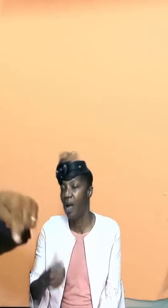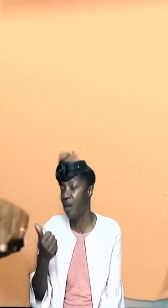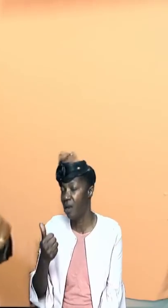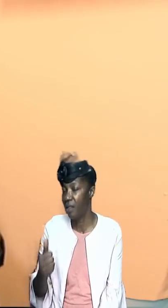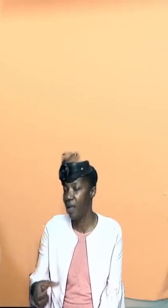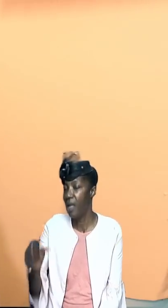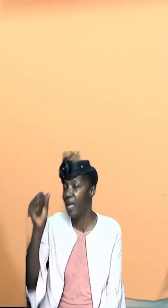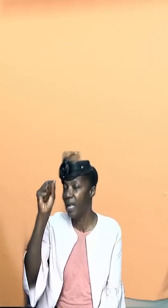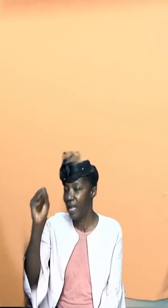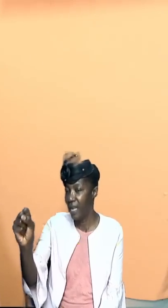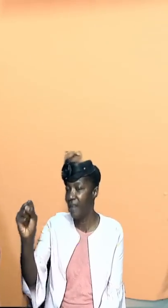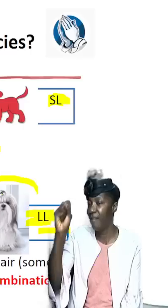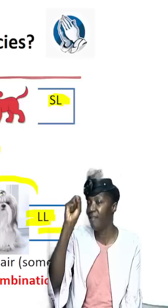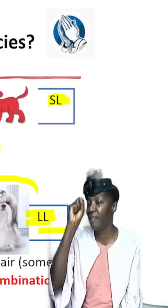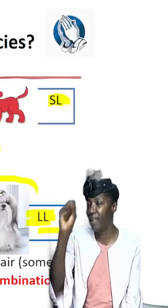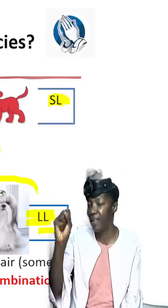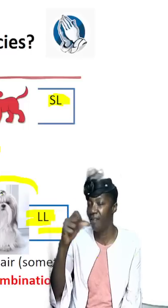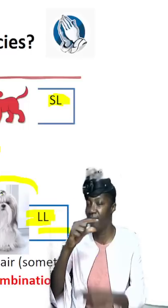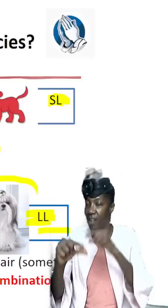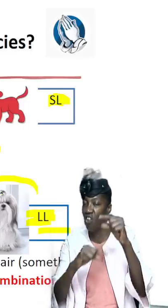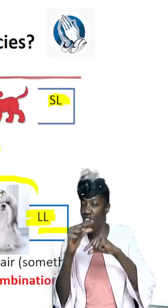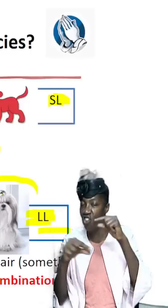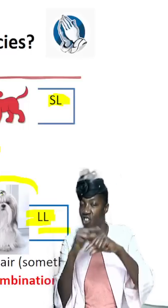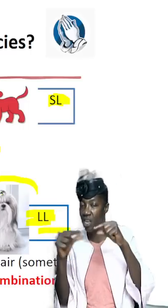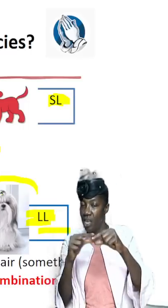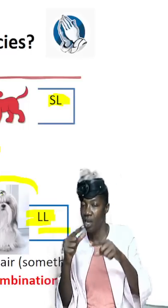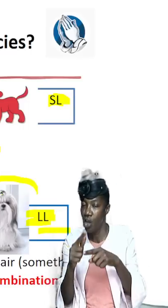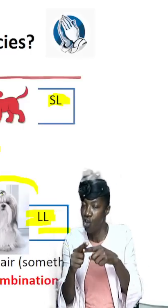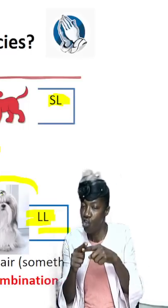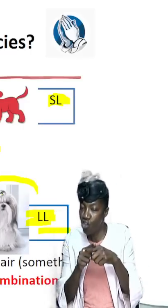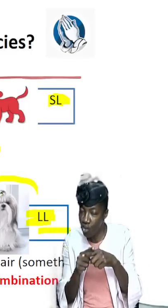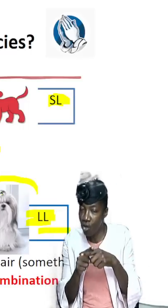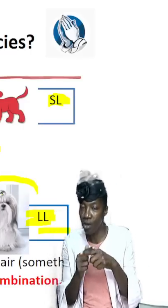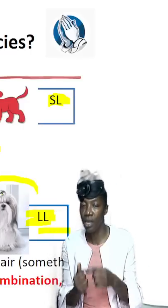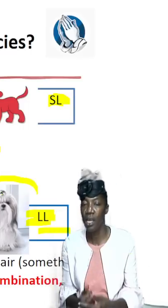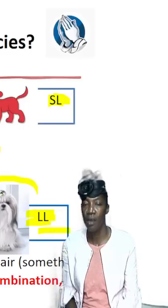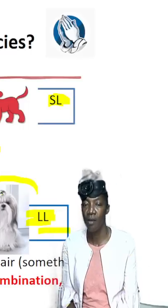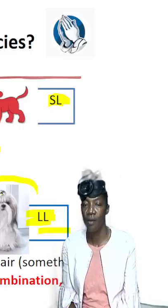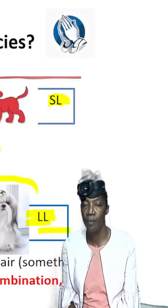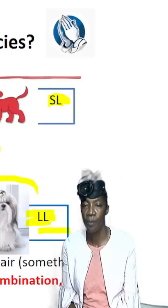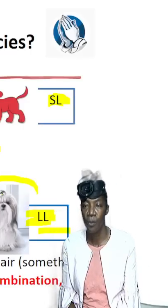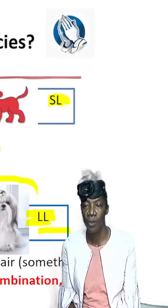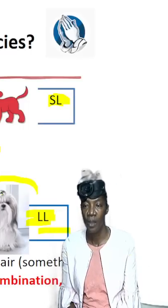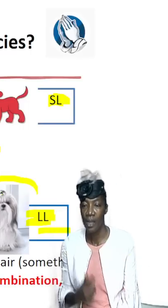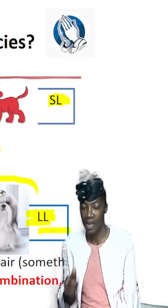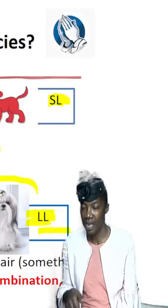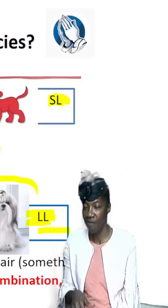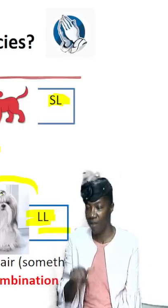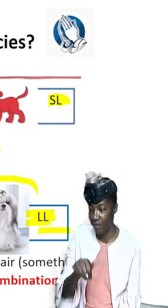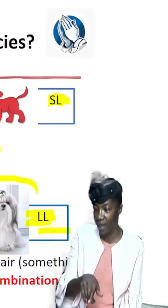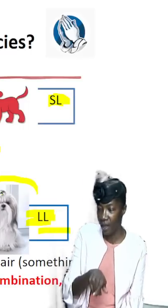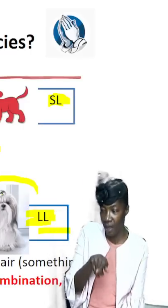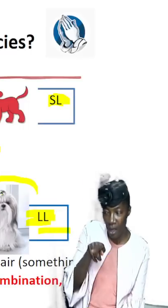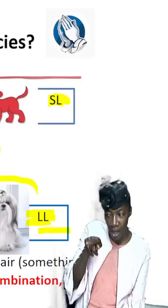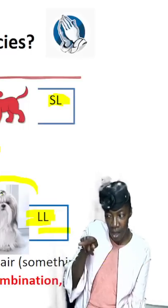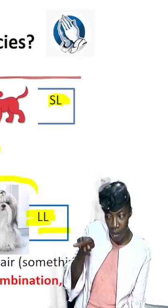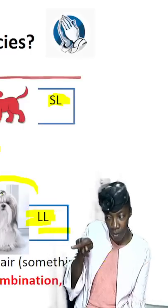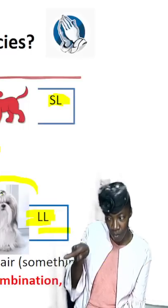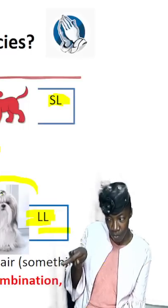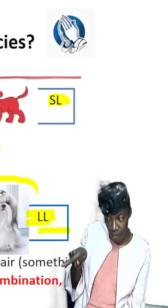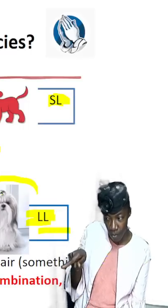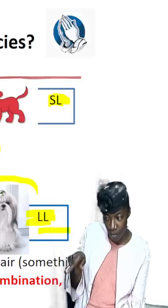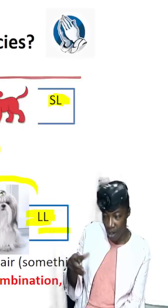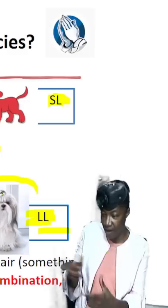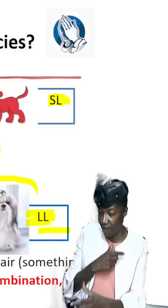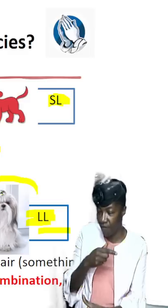and S, two S genes, short hair. If that boy and his sister, the